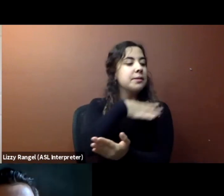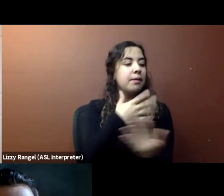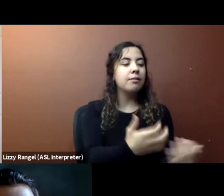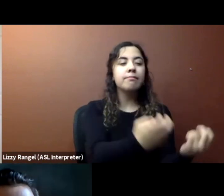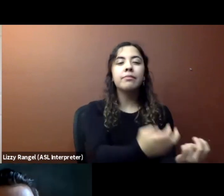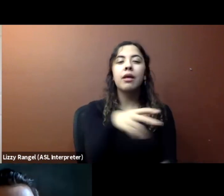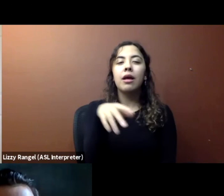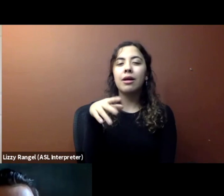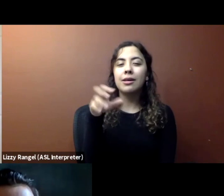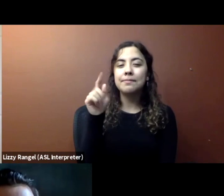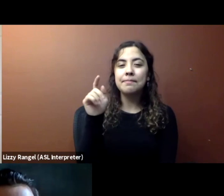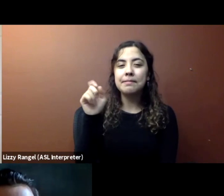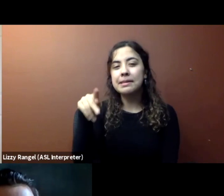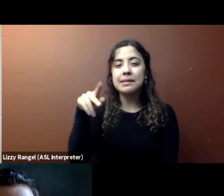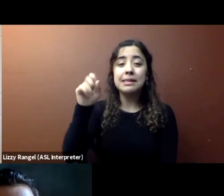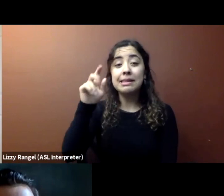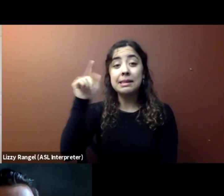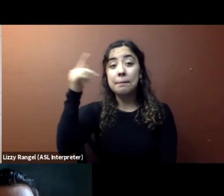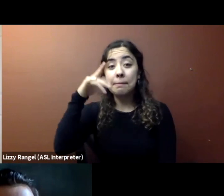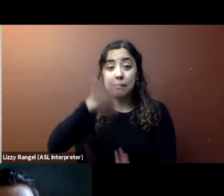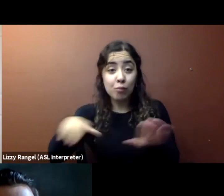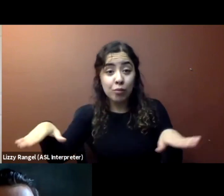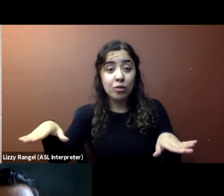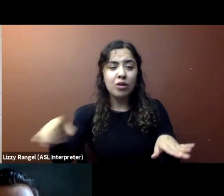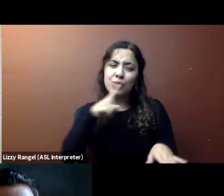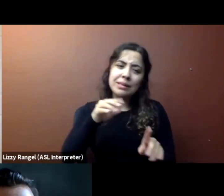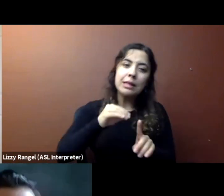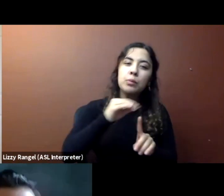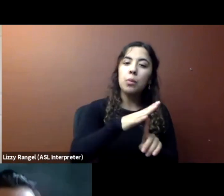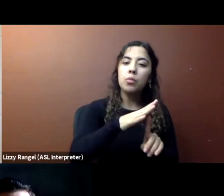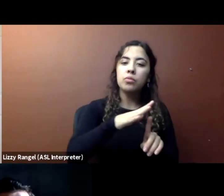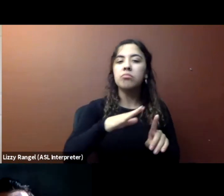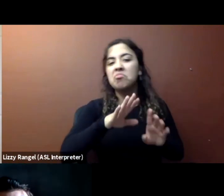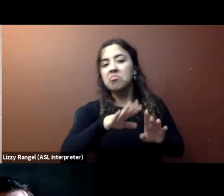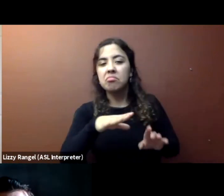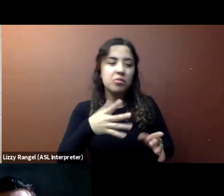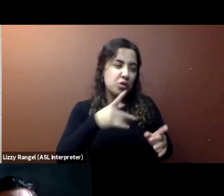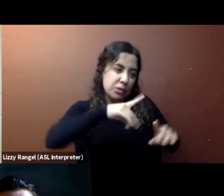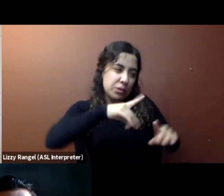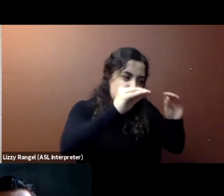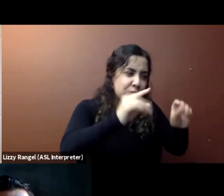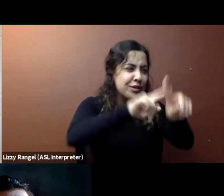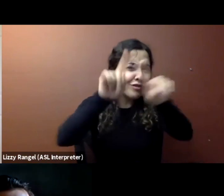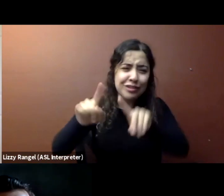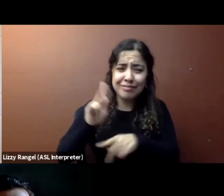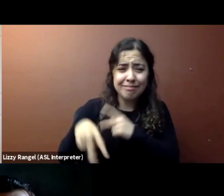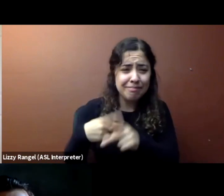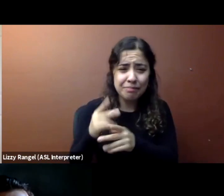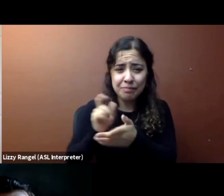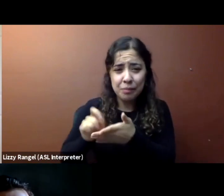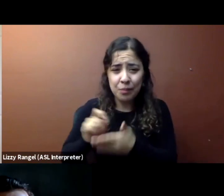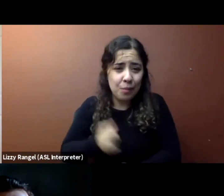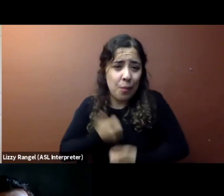and so like expose them to all sorts of poems, and I'm sure they're going to be delighted. So Emily Dickinson has been